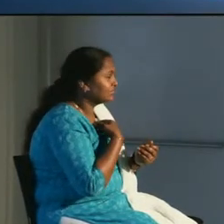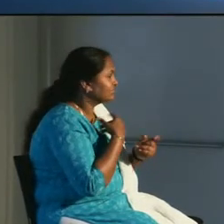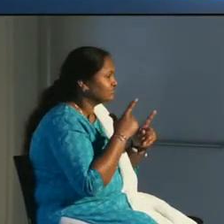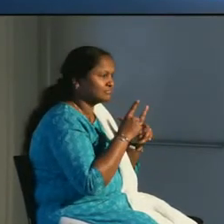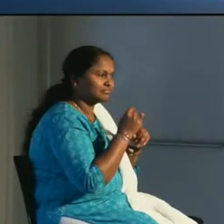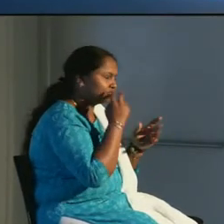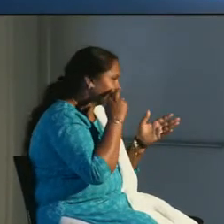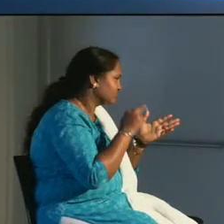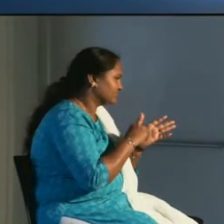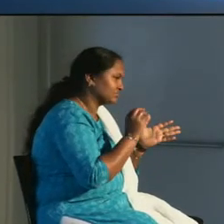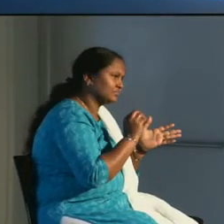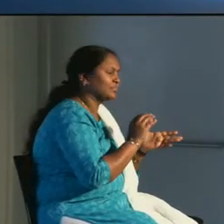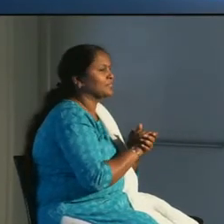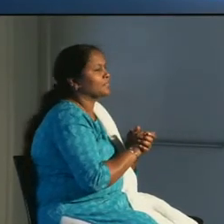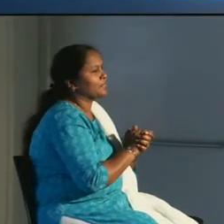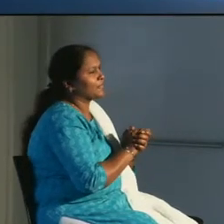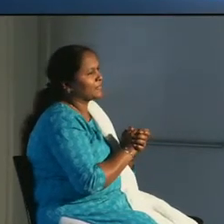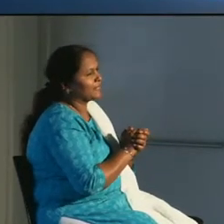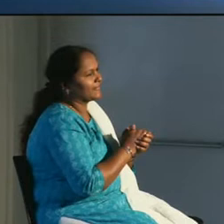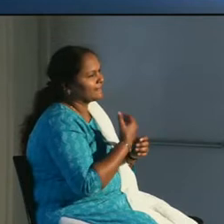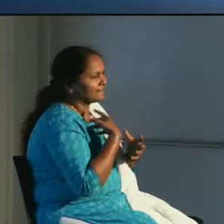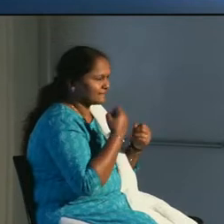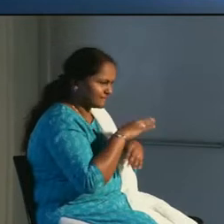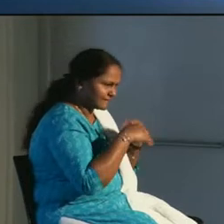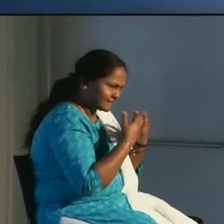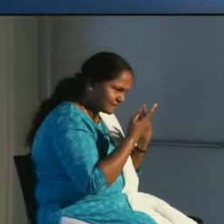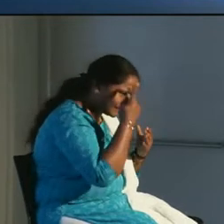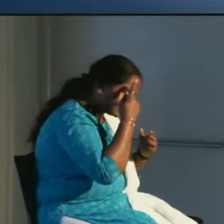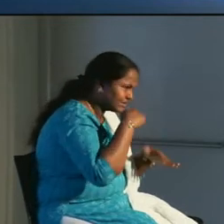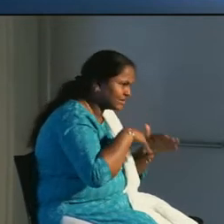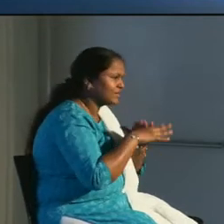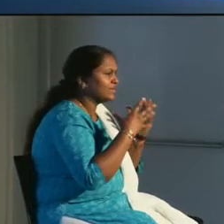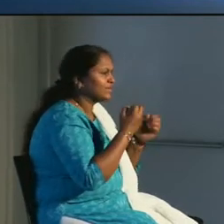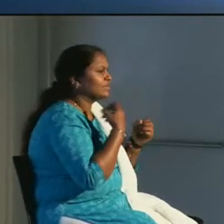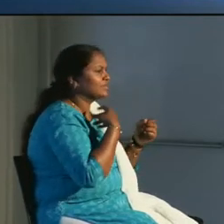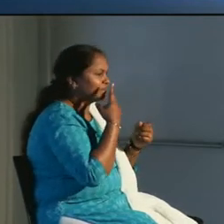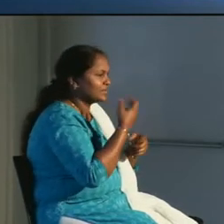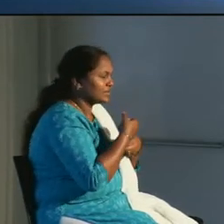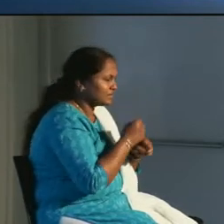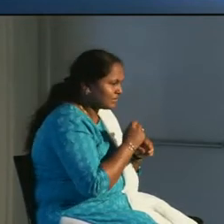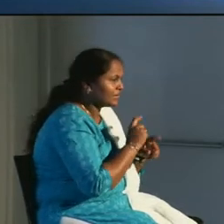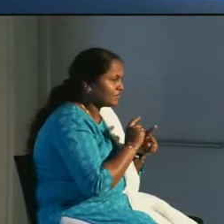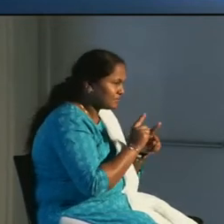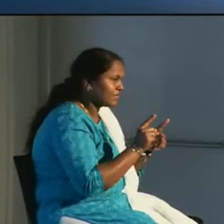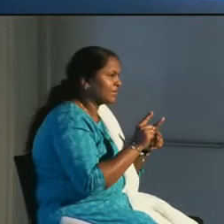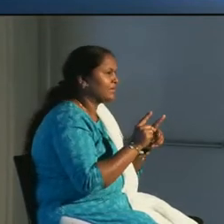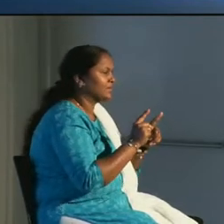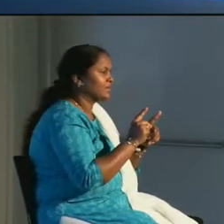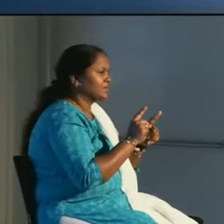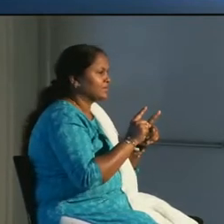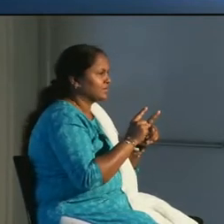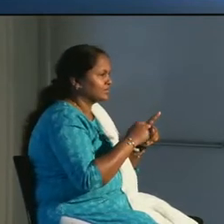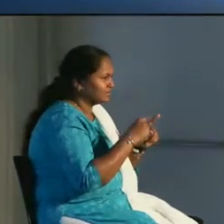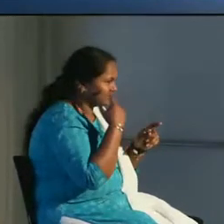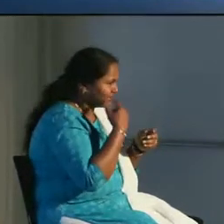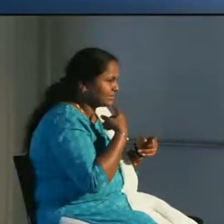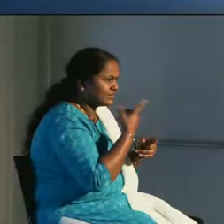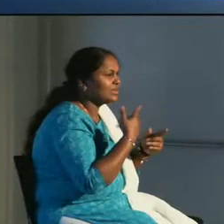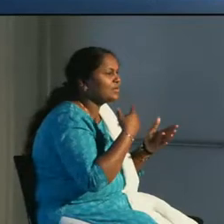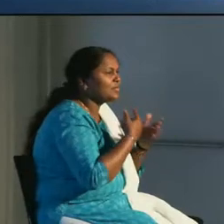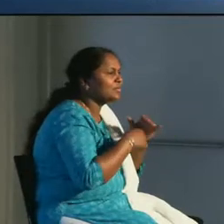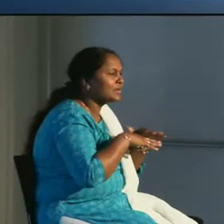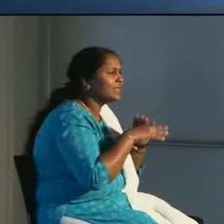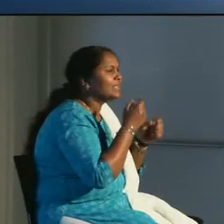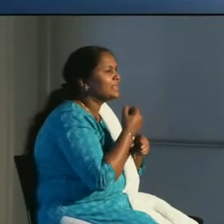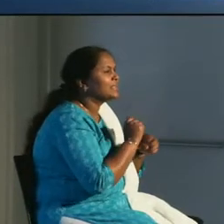it. I had all of this knowledge about what is it that I was going to make, but it took someone else to actually tell me what it